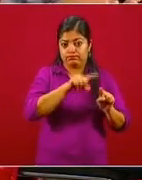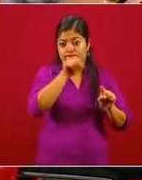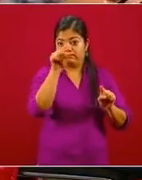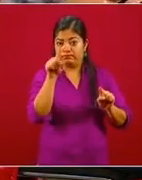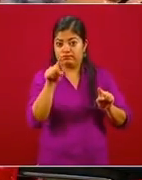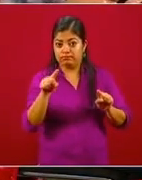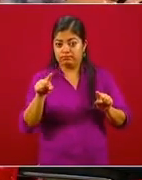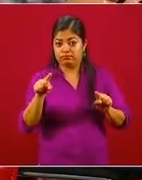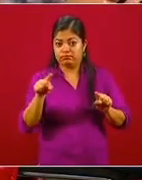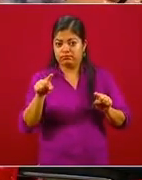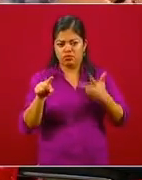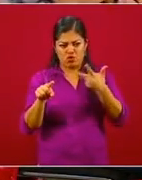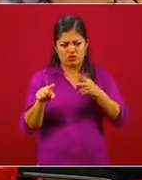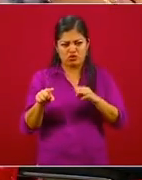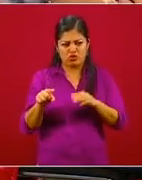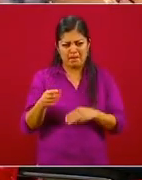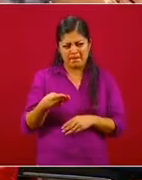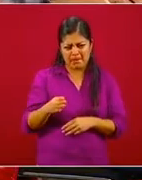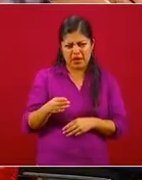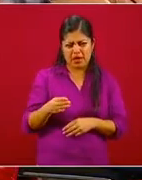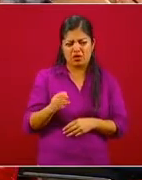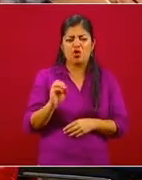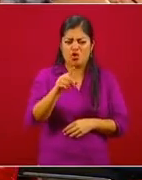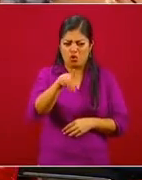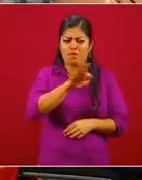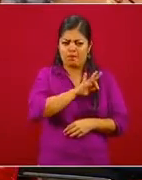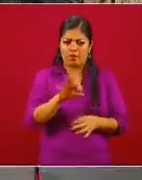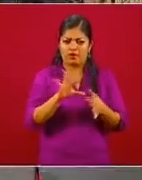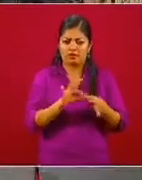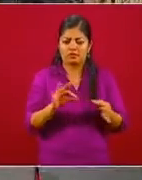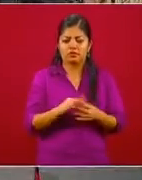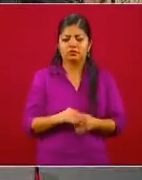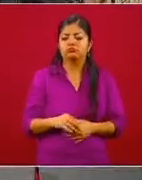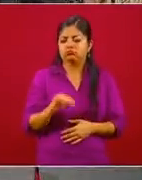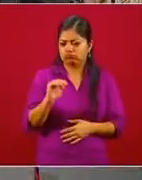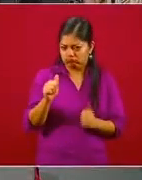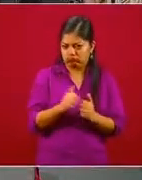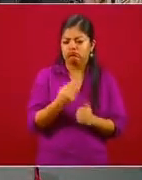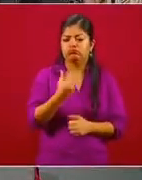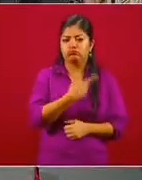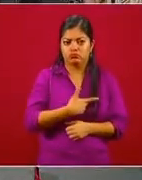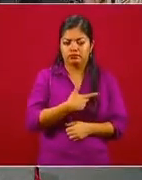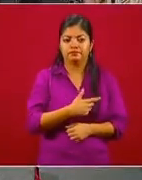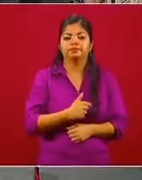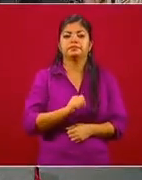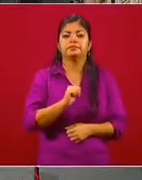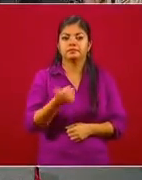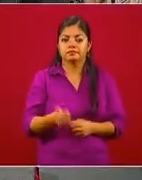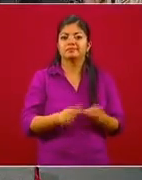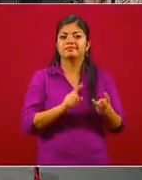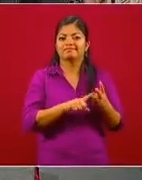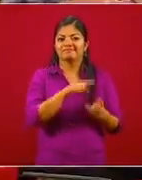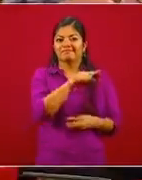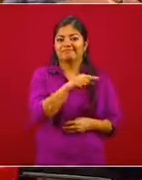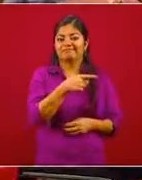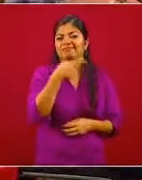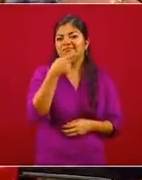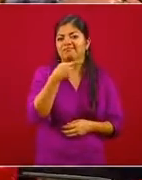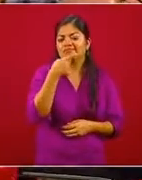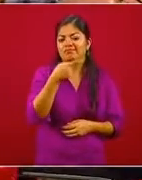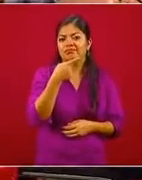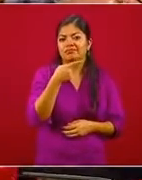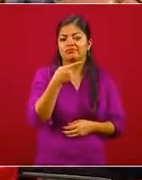it supposed to be... I thought the flattening of the curve was maybe 8, or maybe there was something I didn't get right.